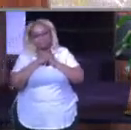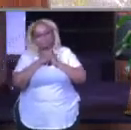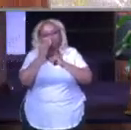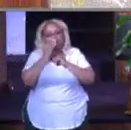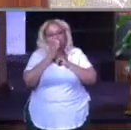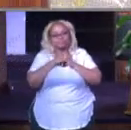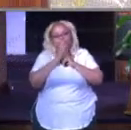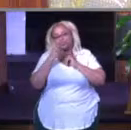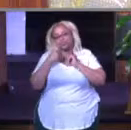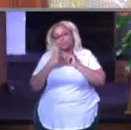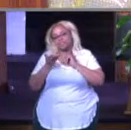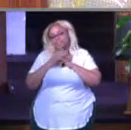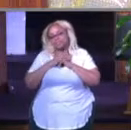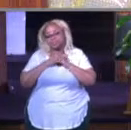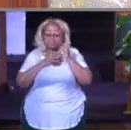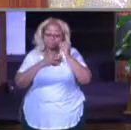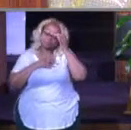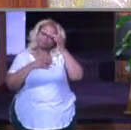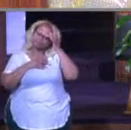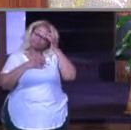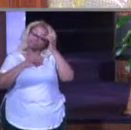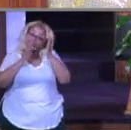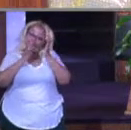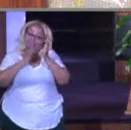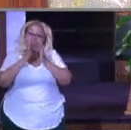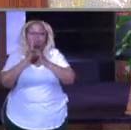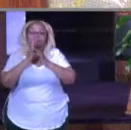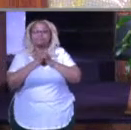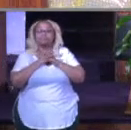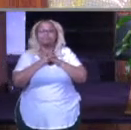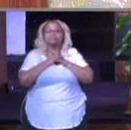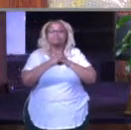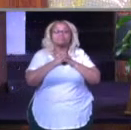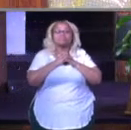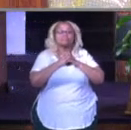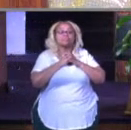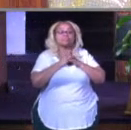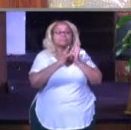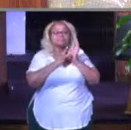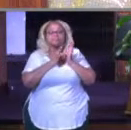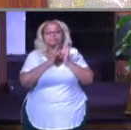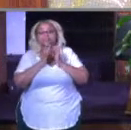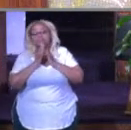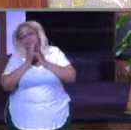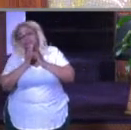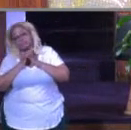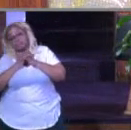God. Yes, God. Thank you, Lord. Thank you, Lord.